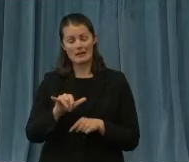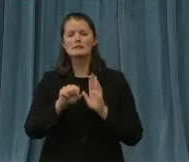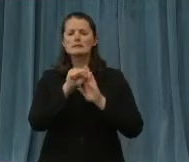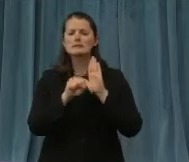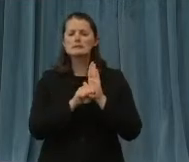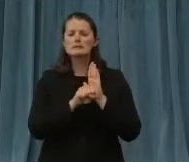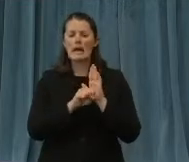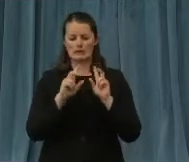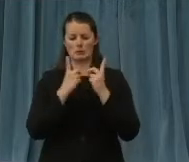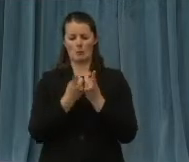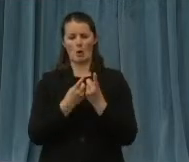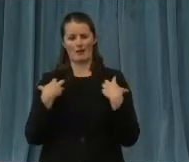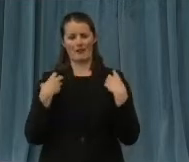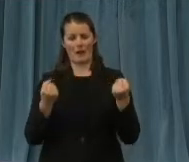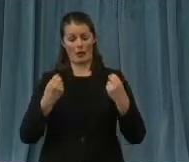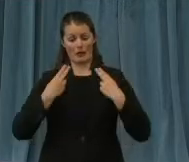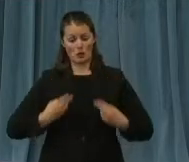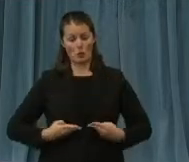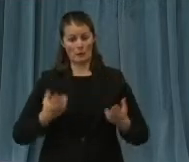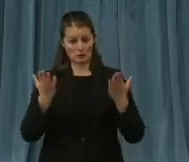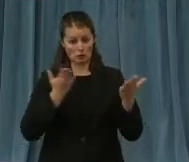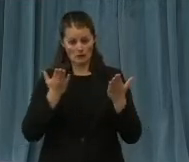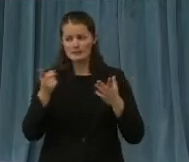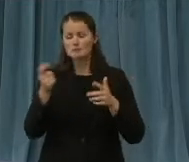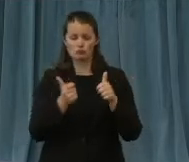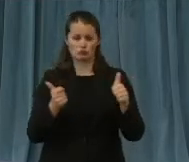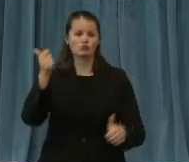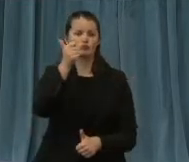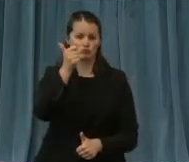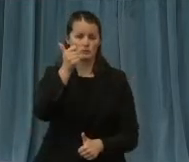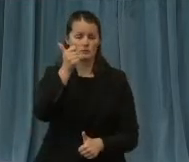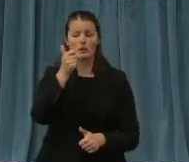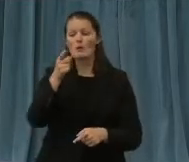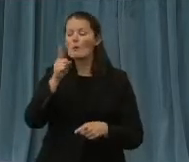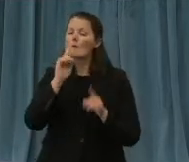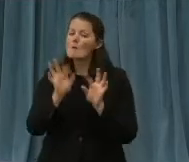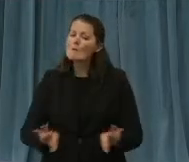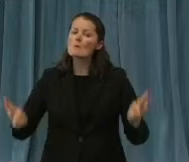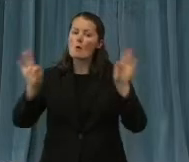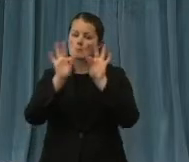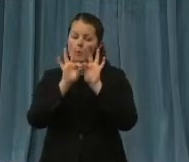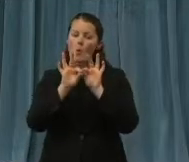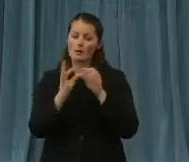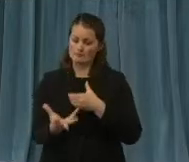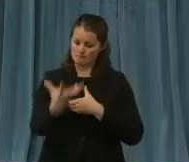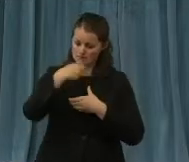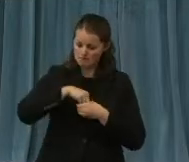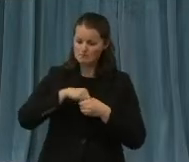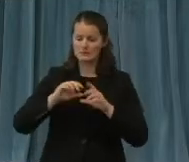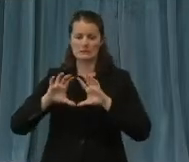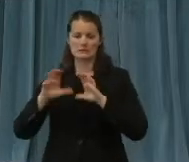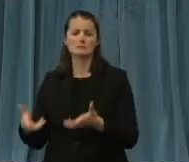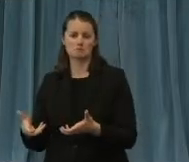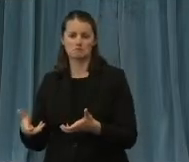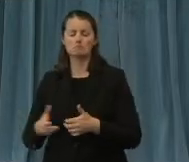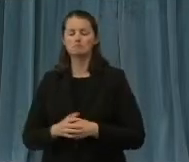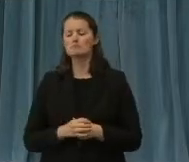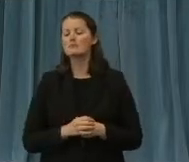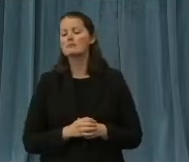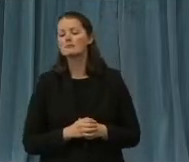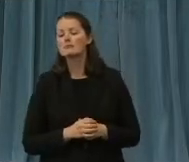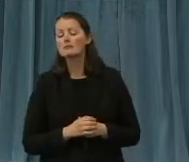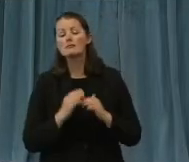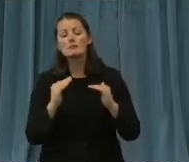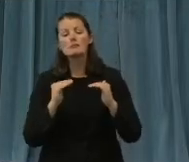Services. His team has been instrumental in leading our efforts as we move forward and progress. Followed by